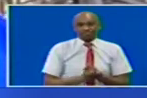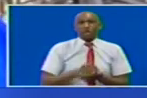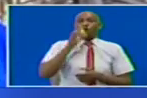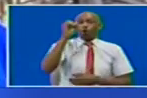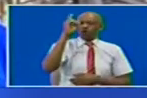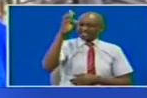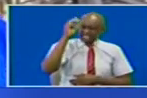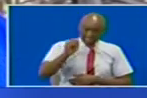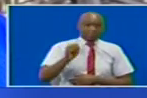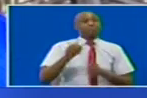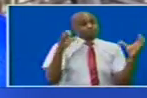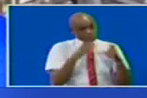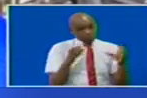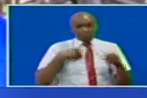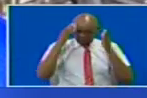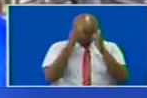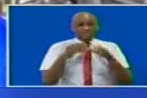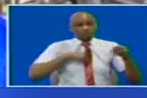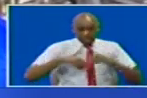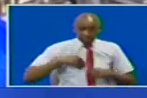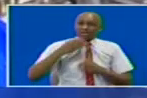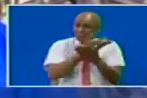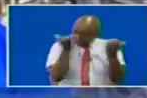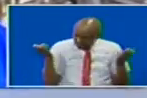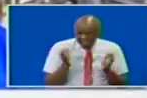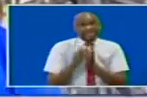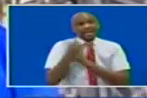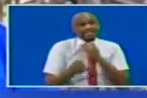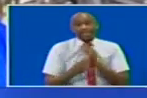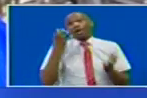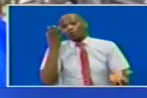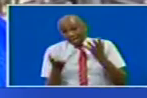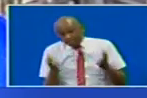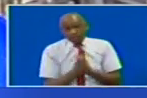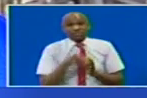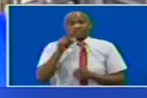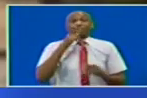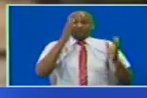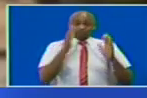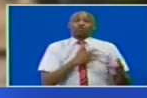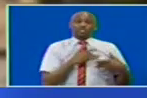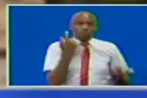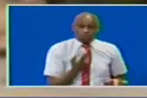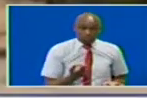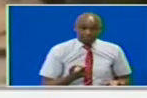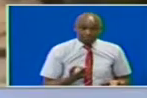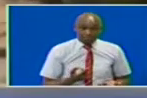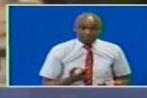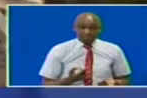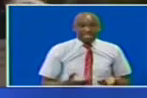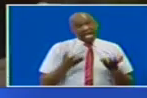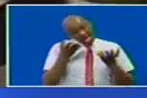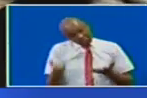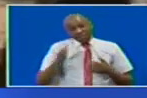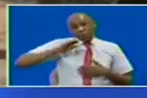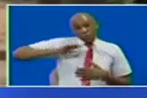we focus on corruption everywhere in our country, regardless of who is concerned. And to ensure no further delays in